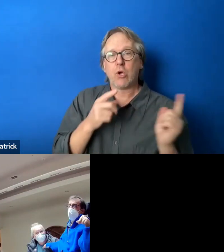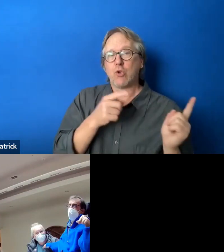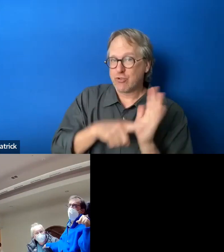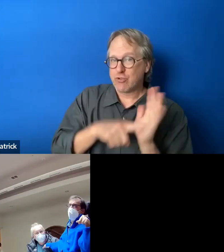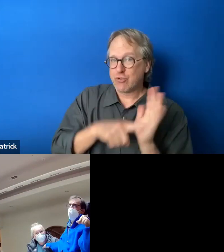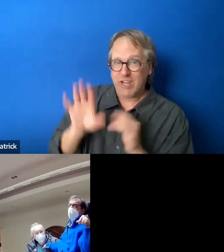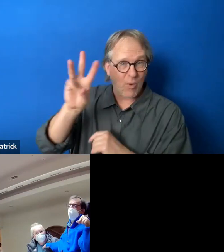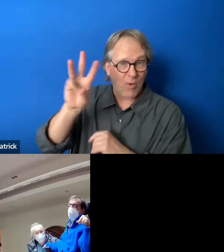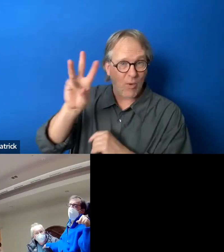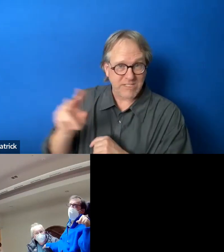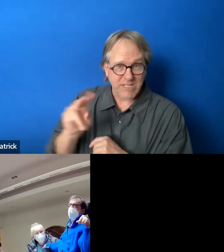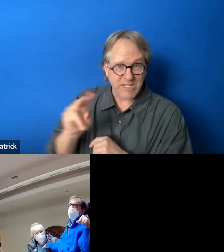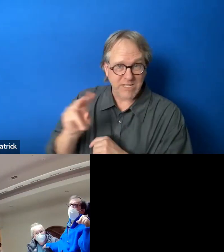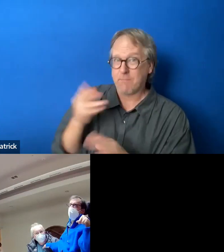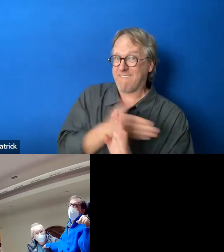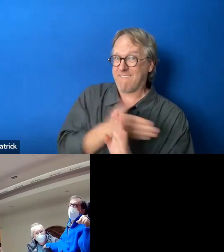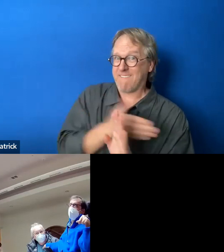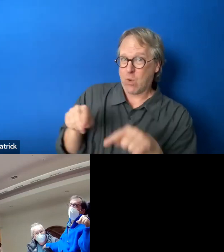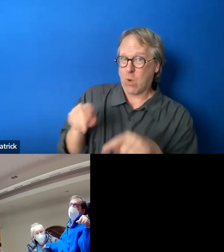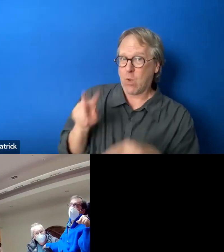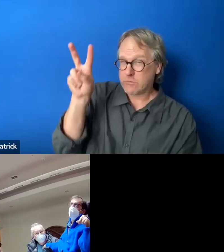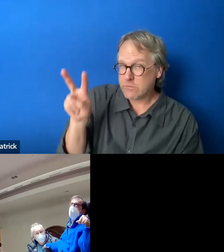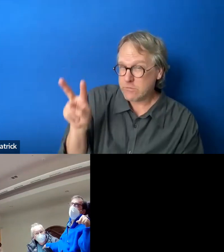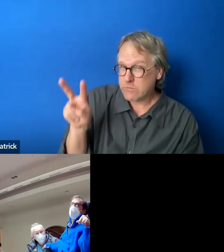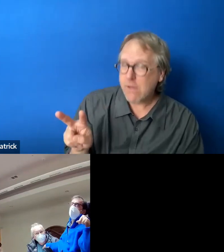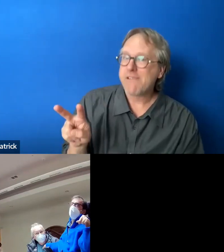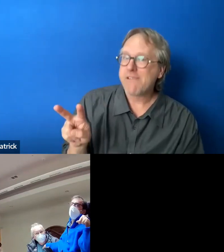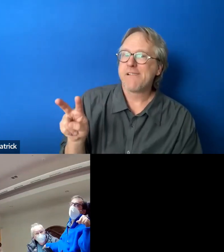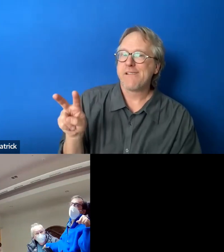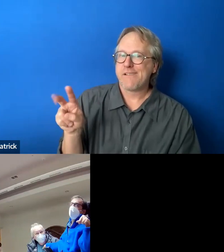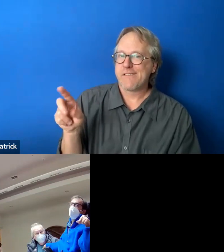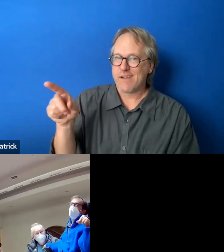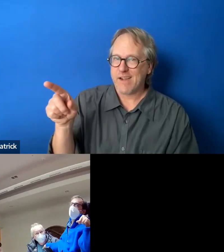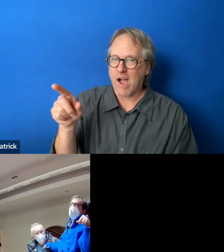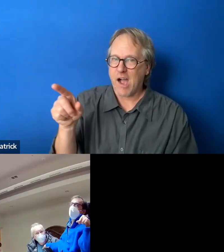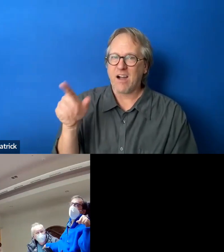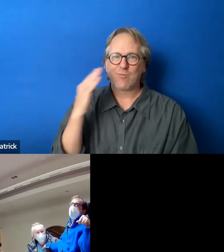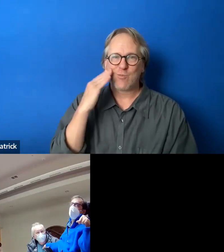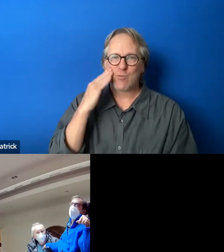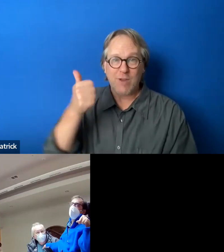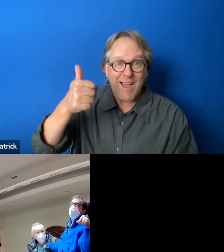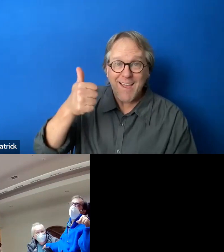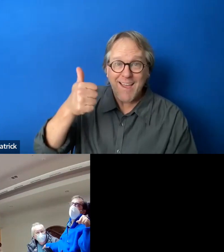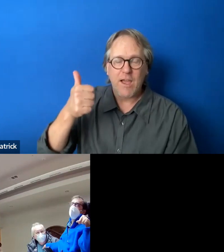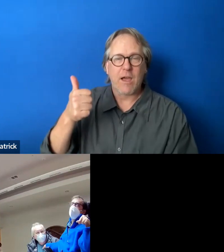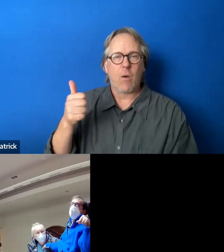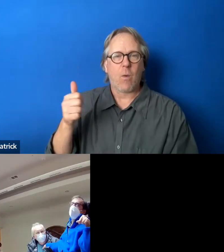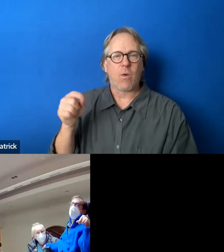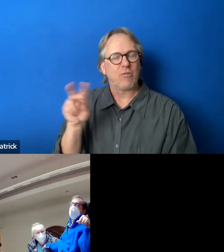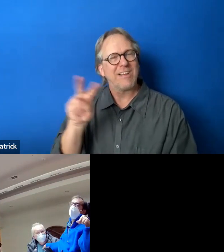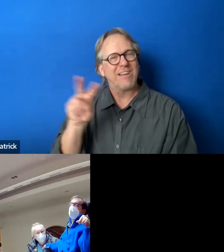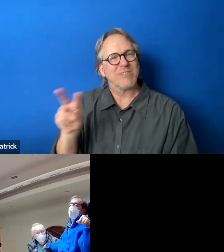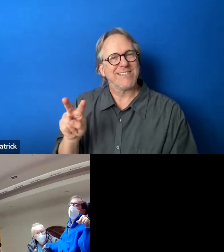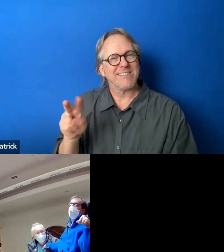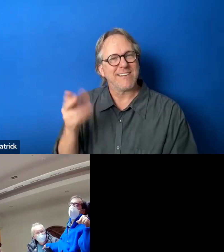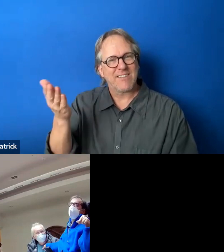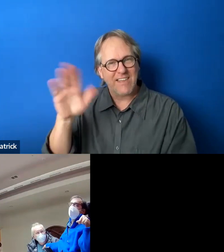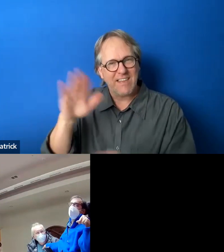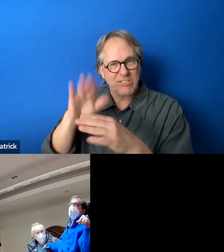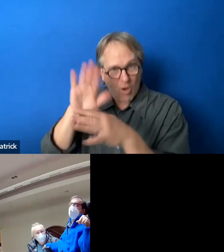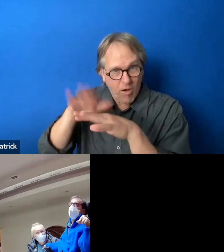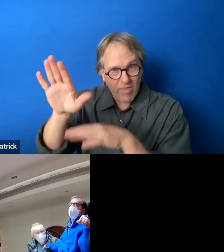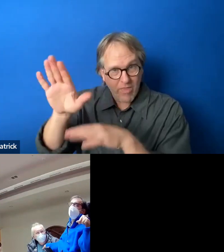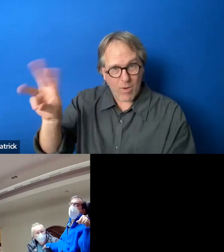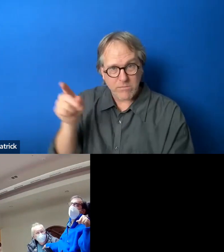out their website ahead of time and it would tell you things about the congregation that might help you,